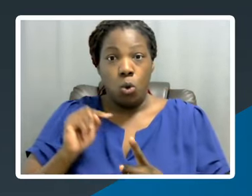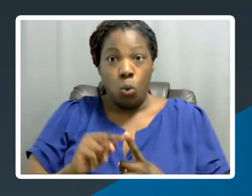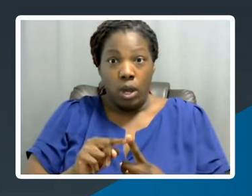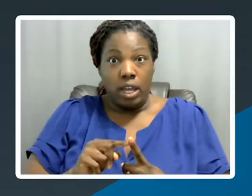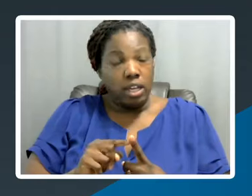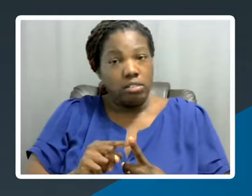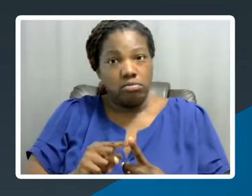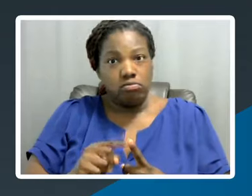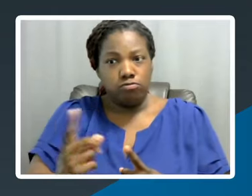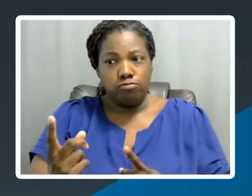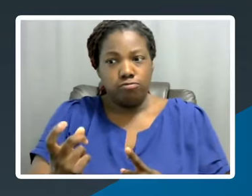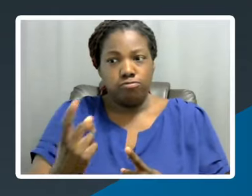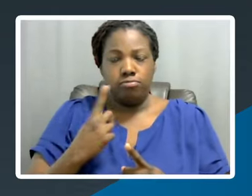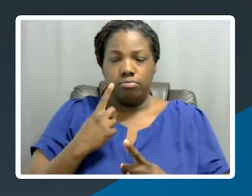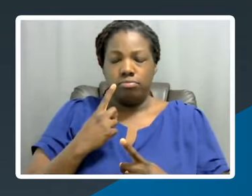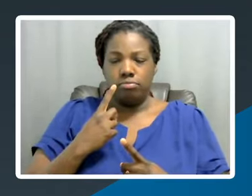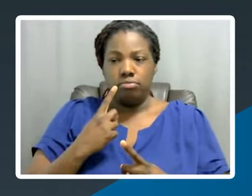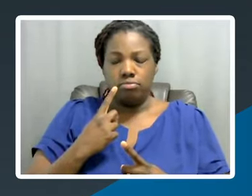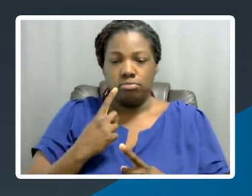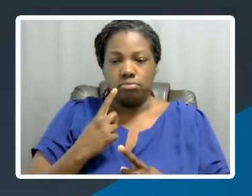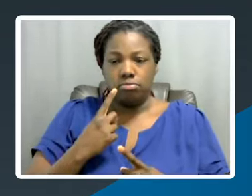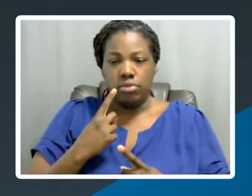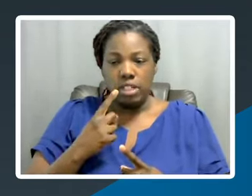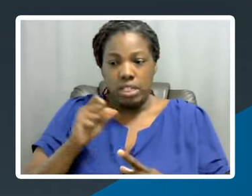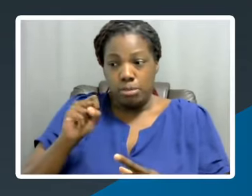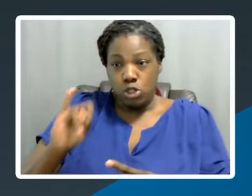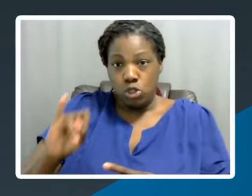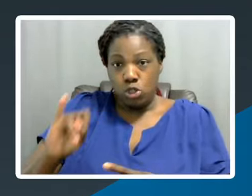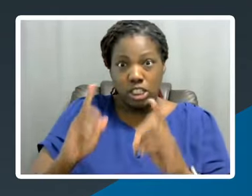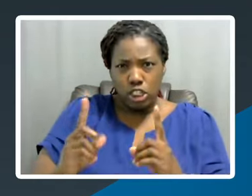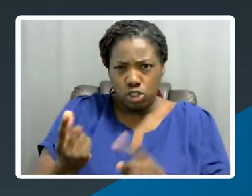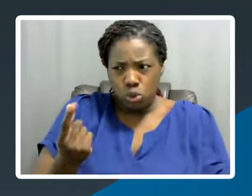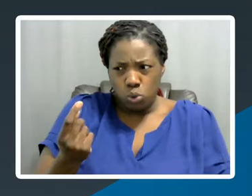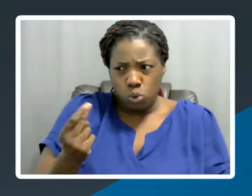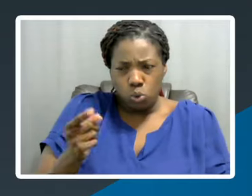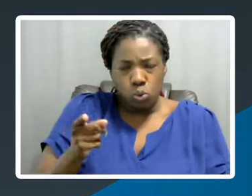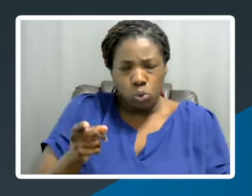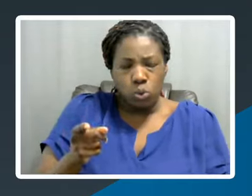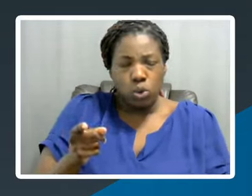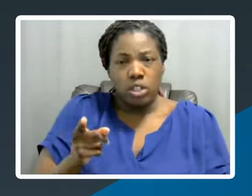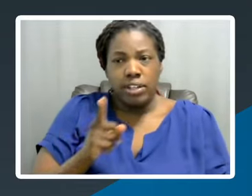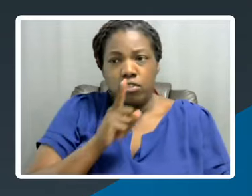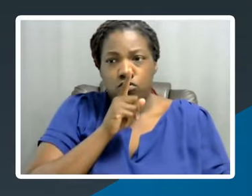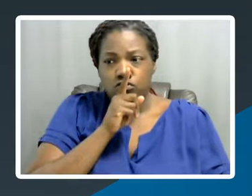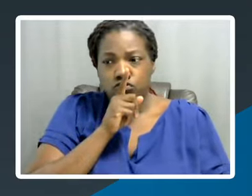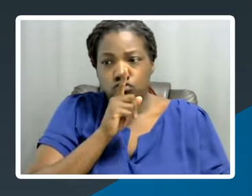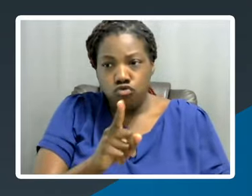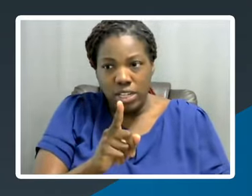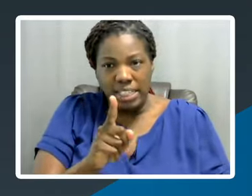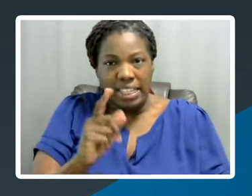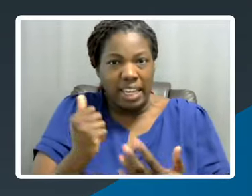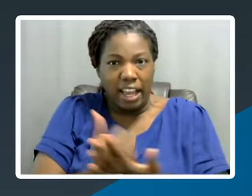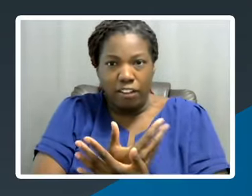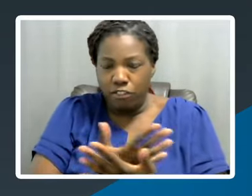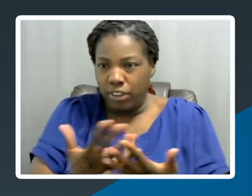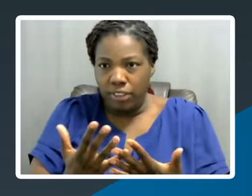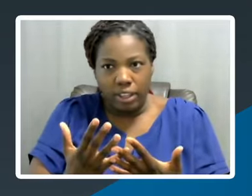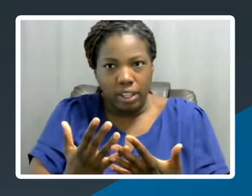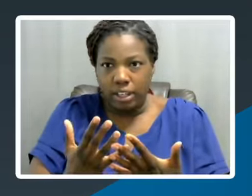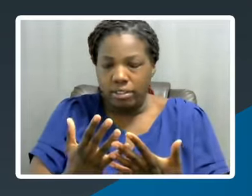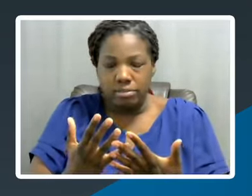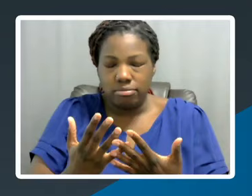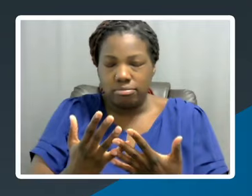what exactly is Smithsonian Education? It really is everything under the sun. We